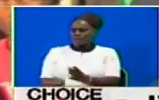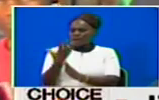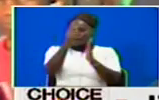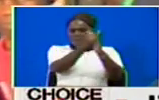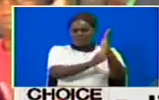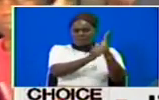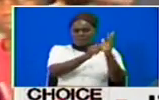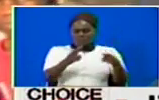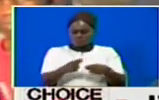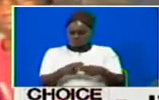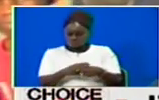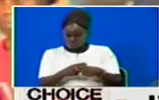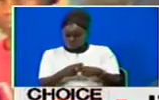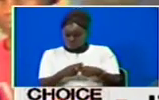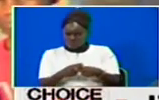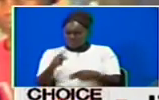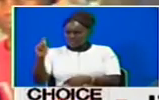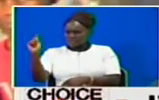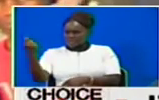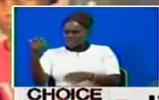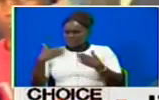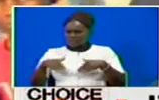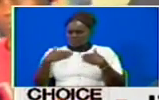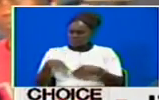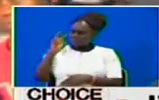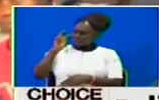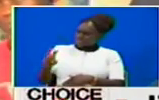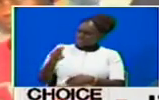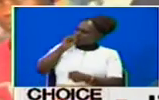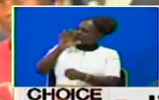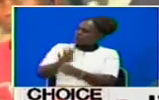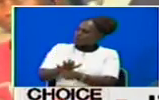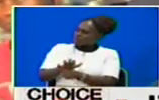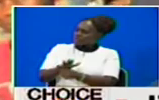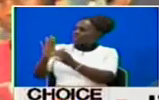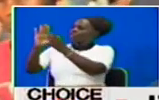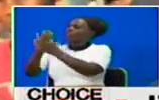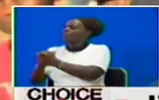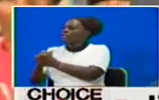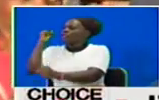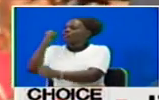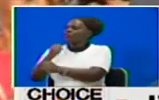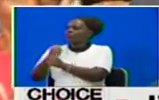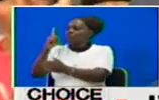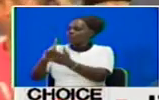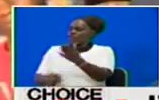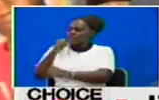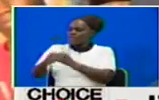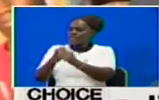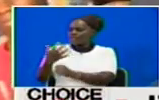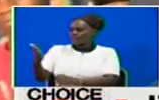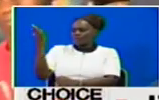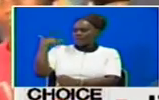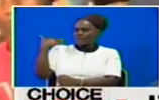soon, a document which Kenyan voters will use to gauge what NASA promises and what Jubilee has been able to deliver in the last 5 years. After